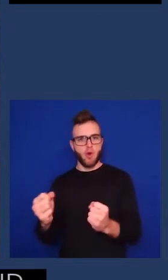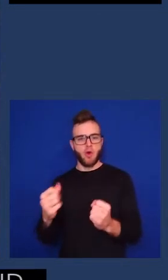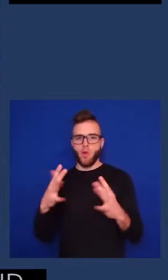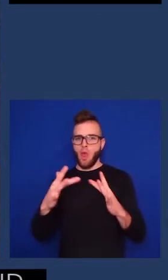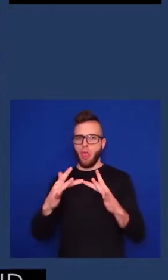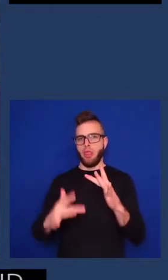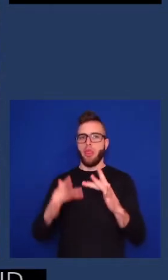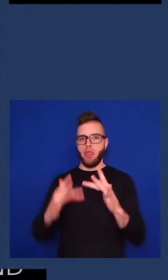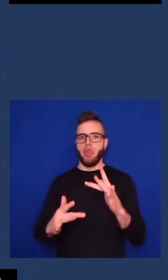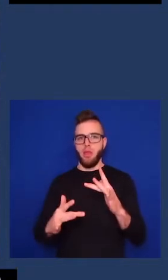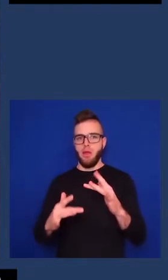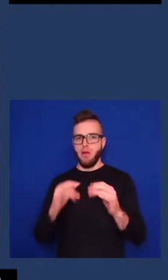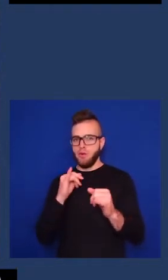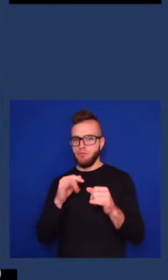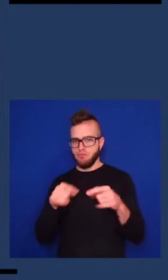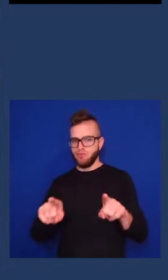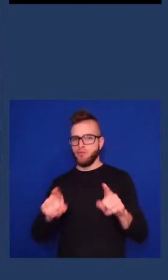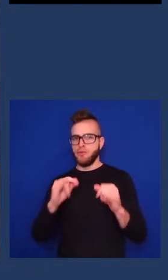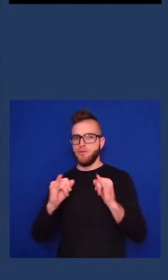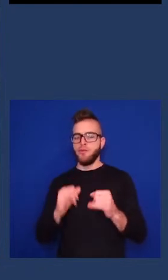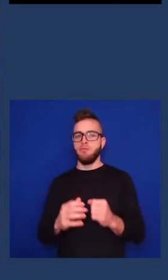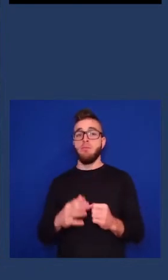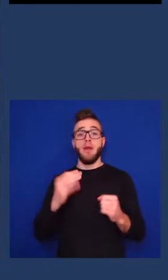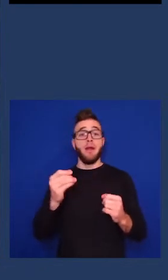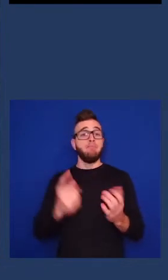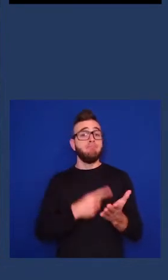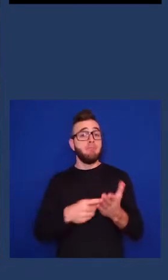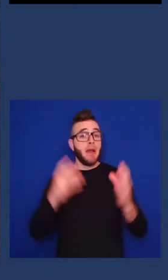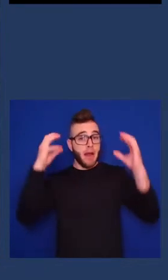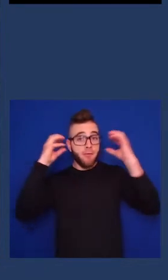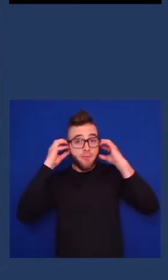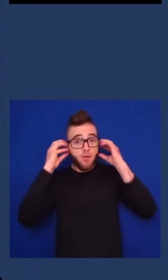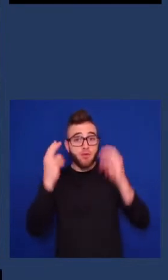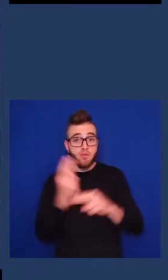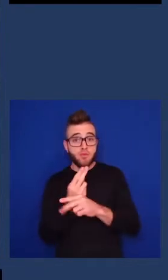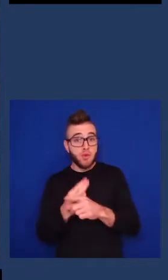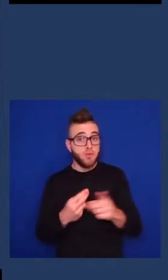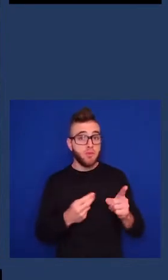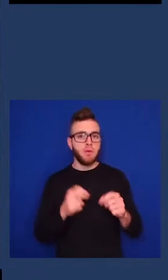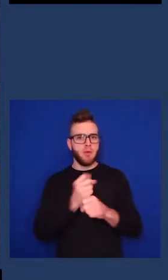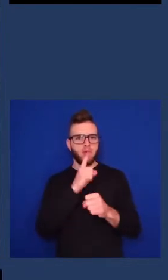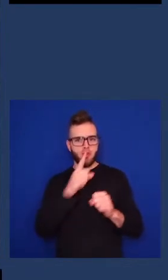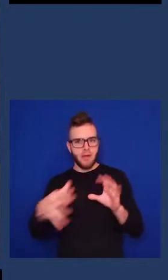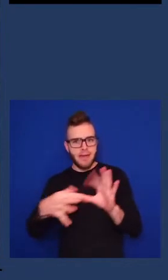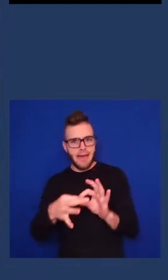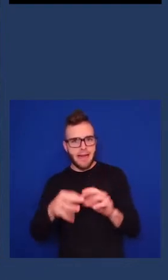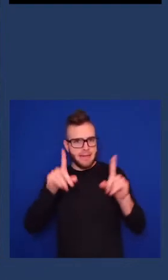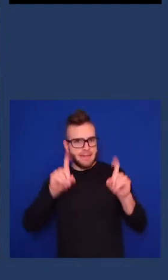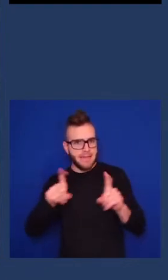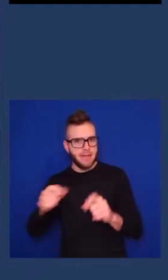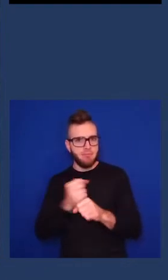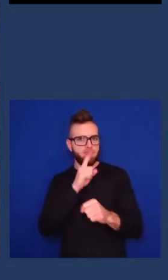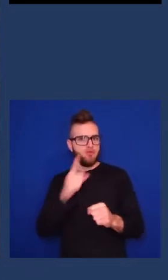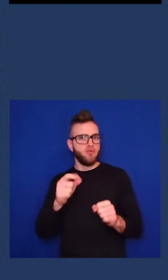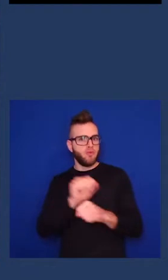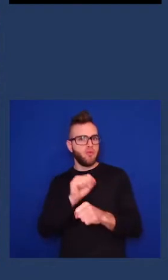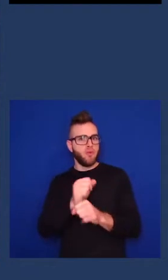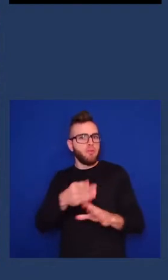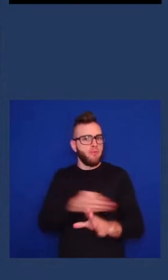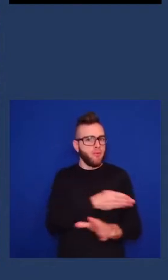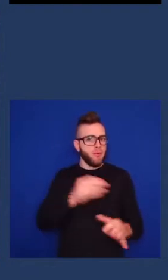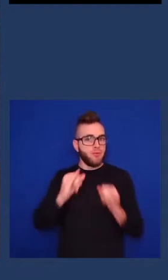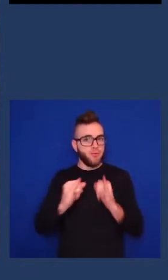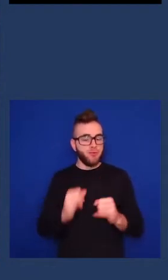you are using headphones, make sure that they are connected and selected prior to the start of the interview. So